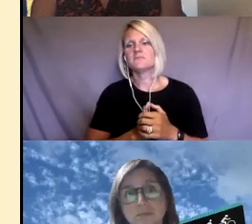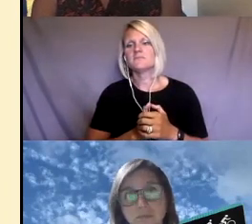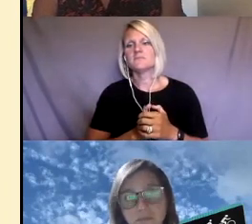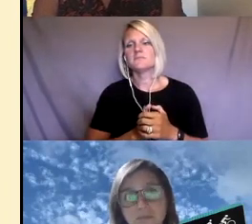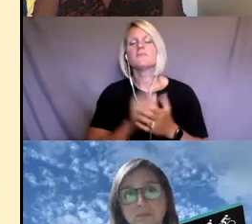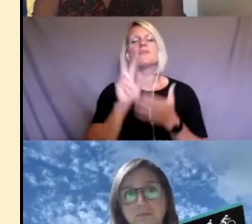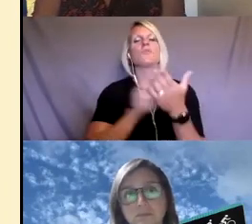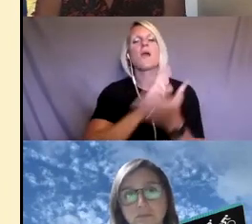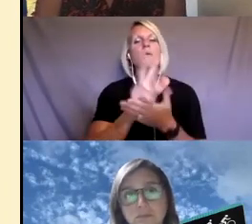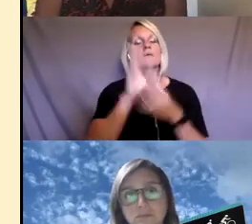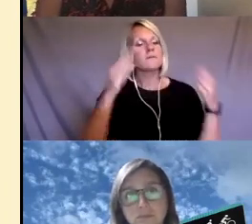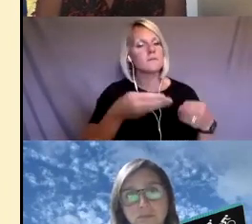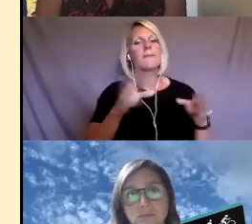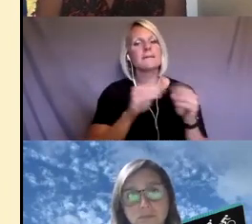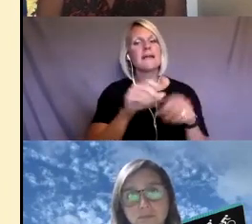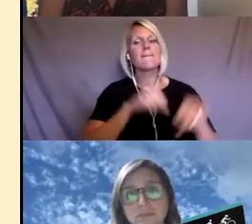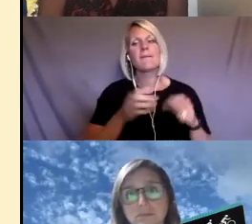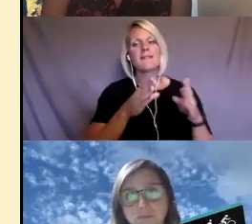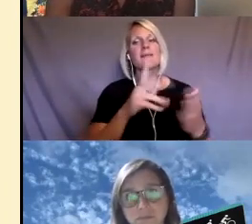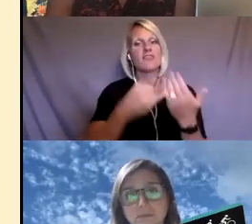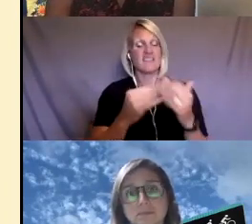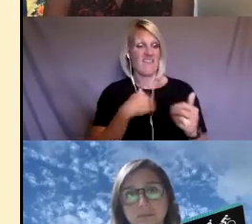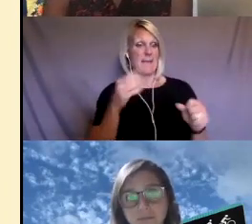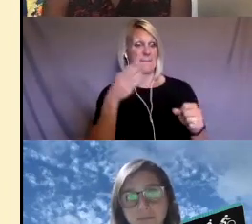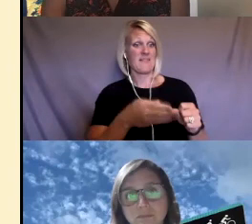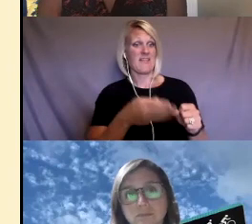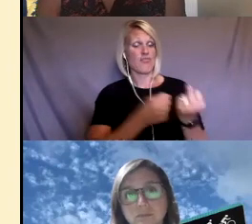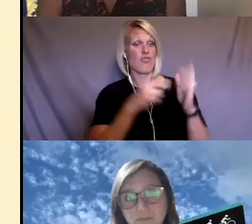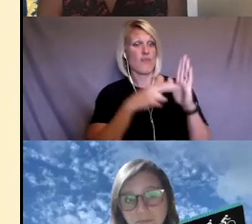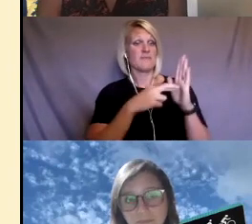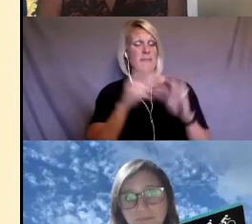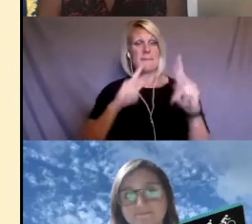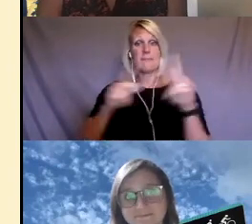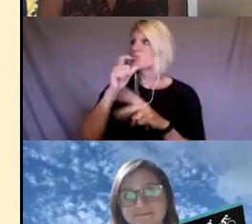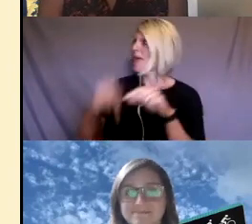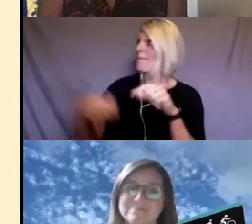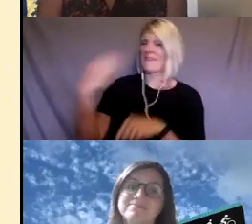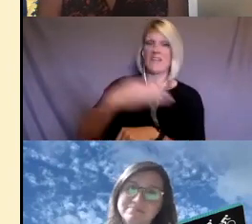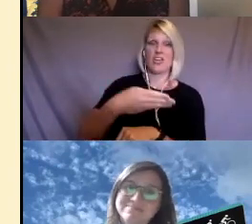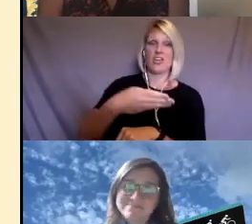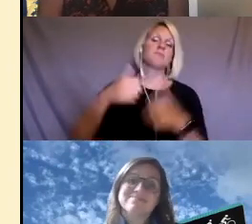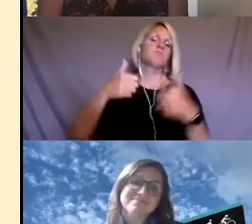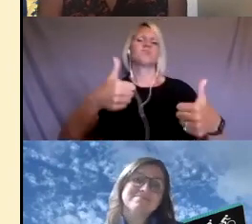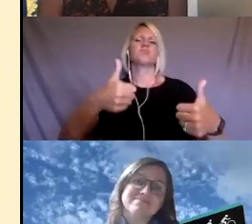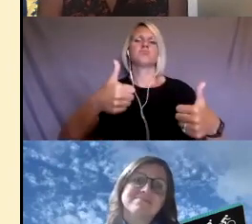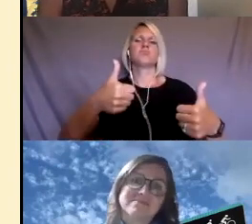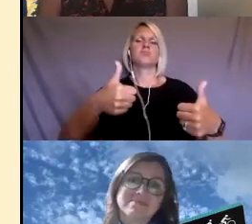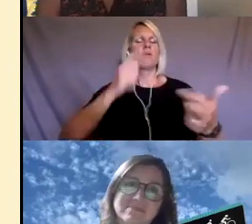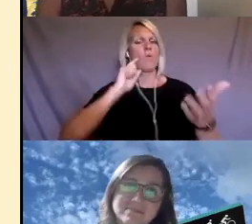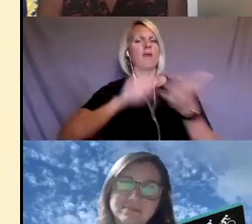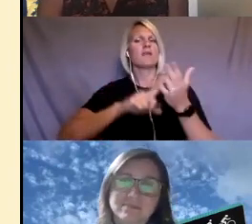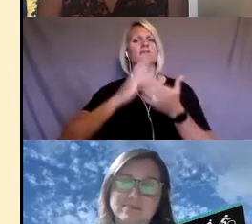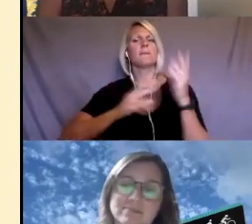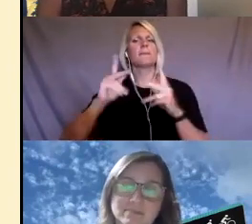project. If I can be there for the people that can't, then that's great. I recognize that some people have